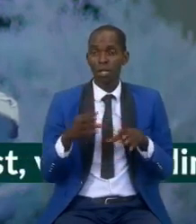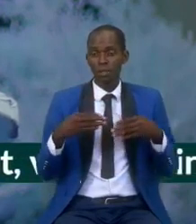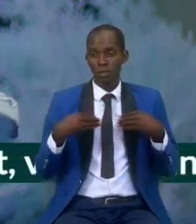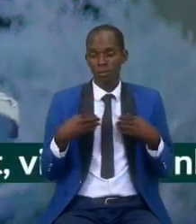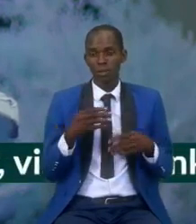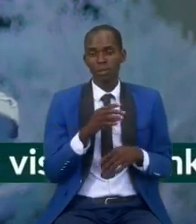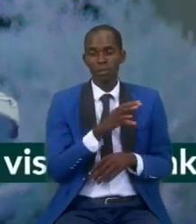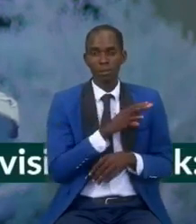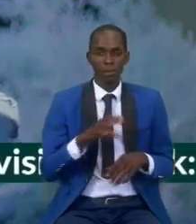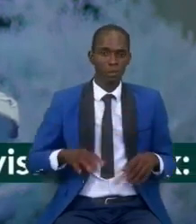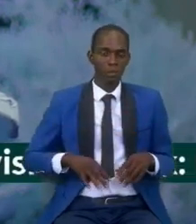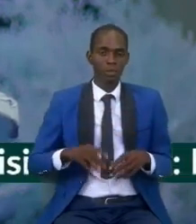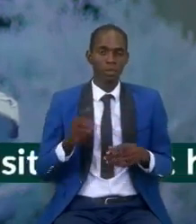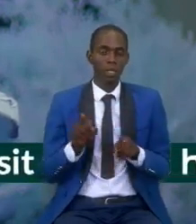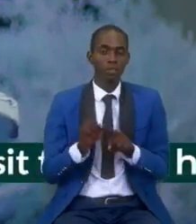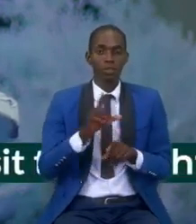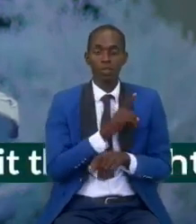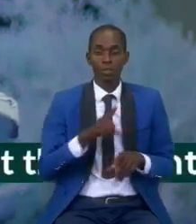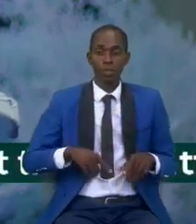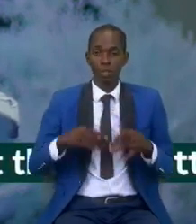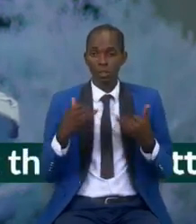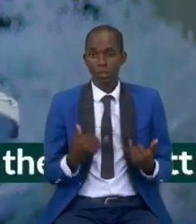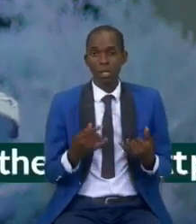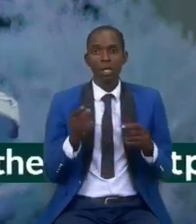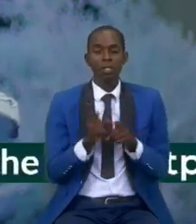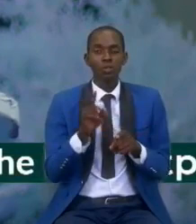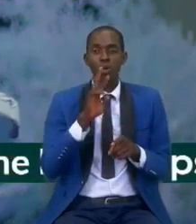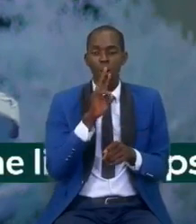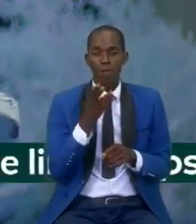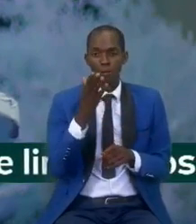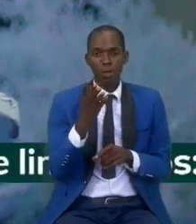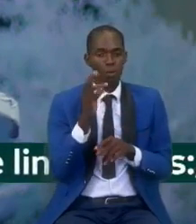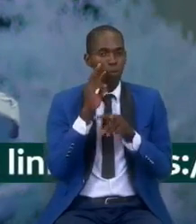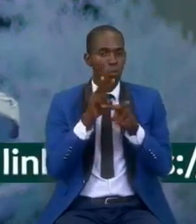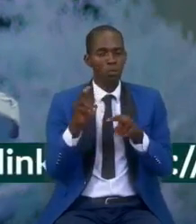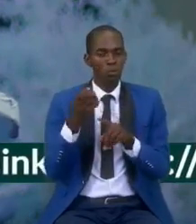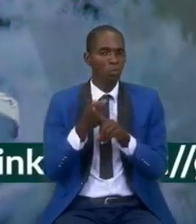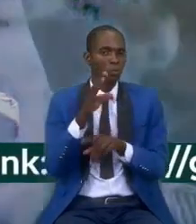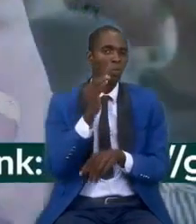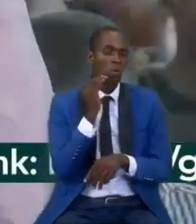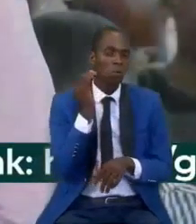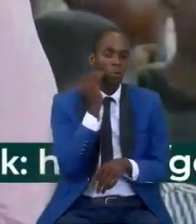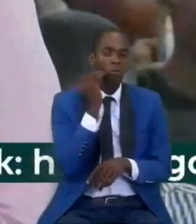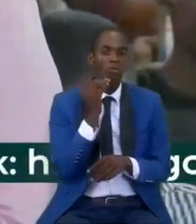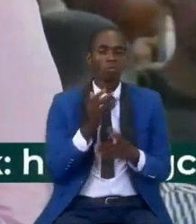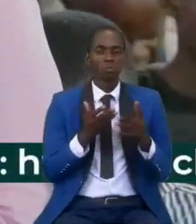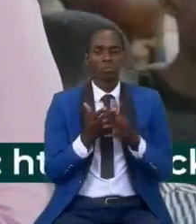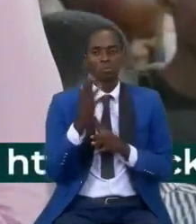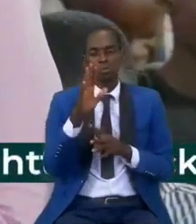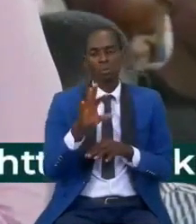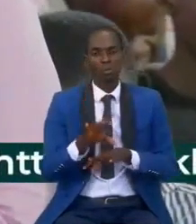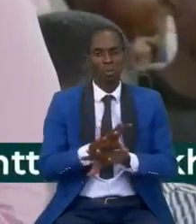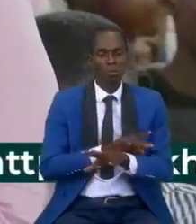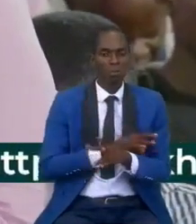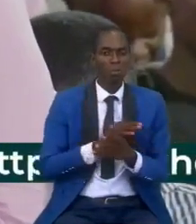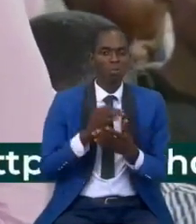now, we want you now to please look below the player